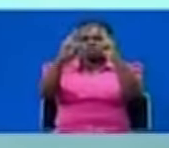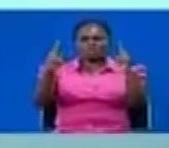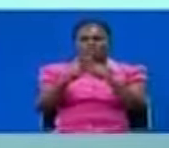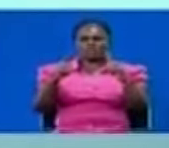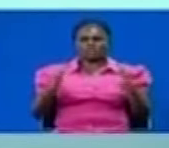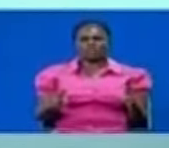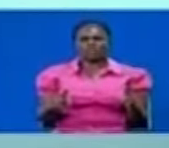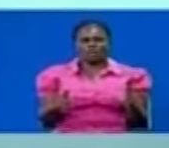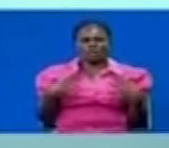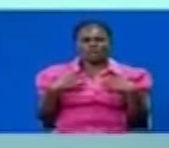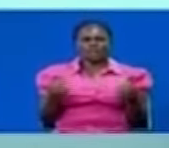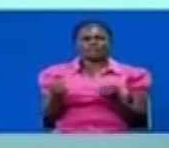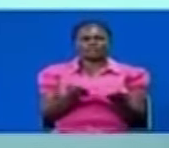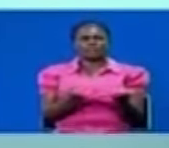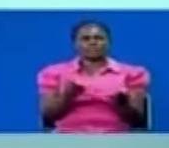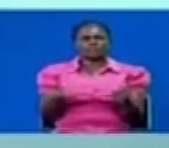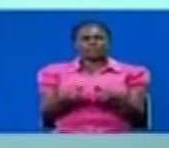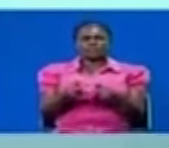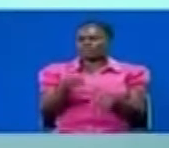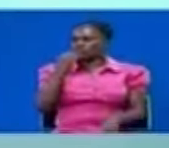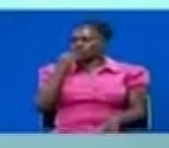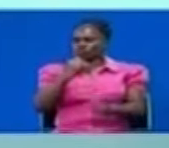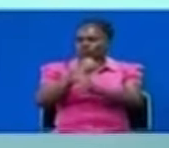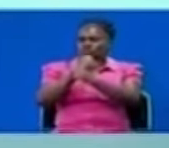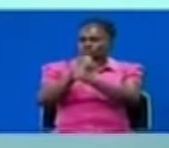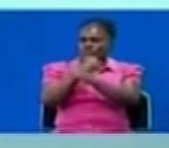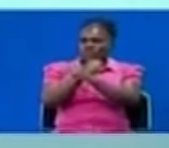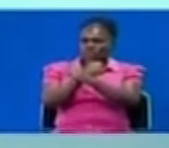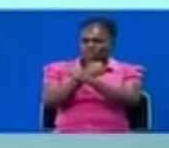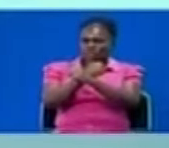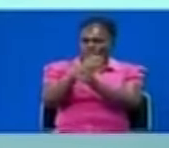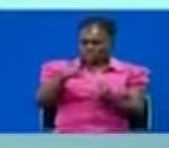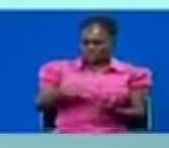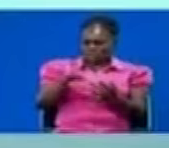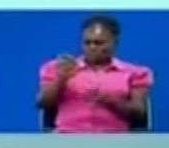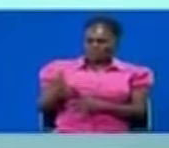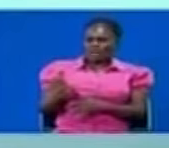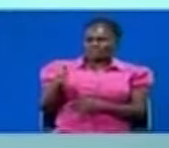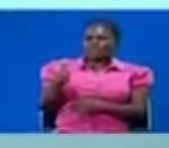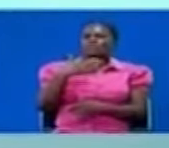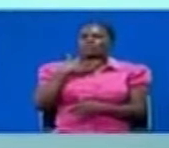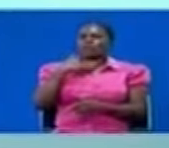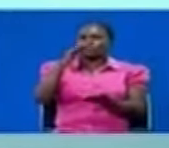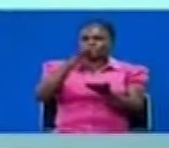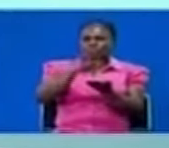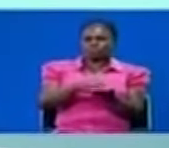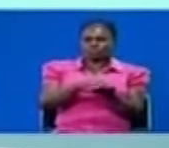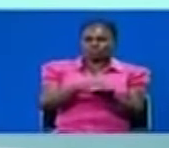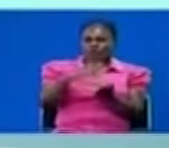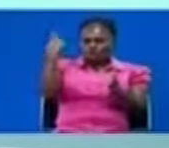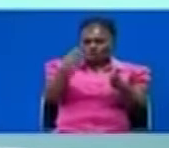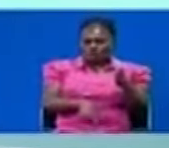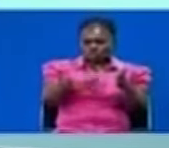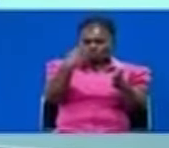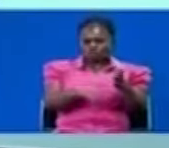all Kenyans. Food security is also one of their agendas, and one particularly what they say is they want to see a reduction on prices of